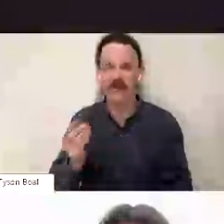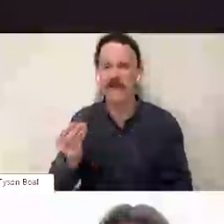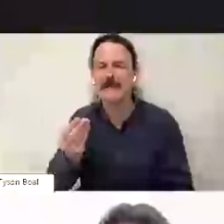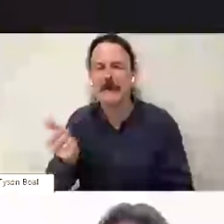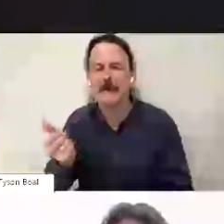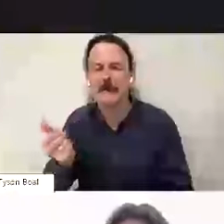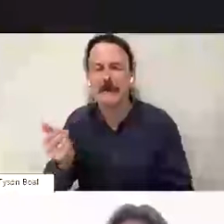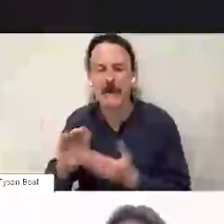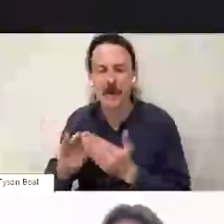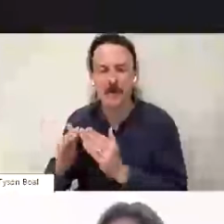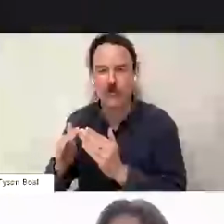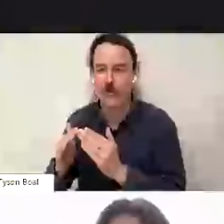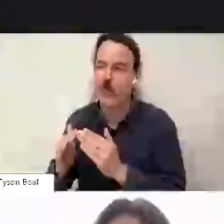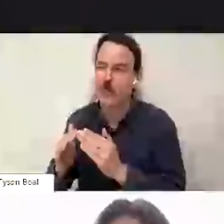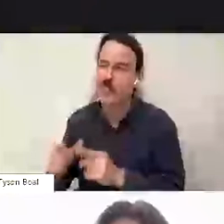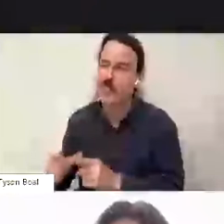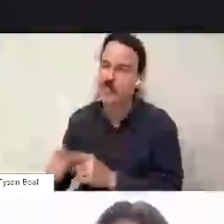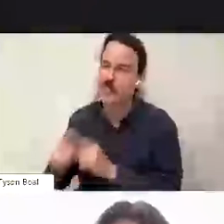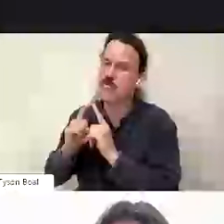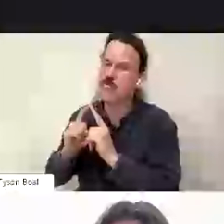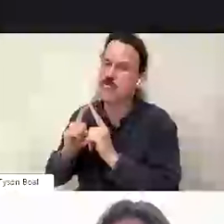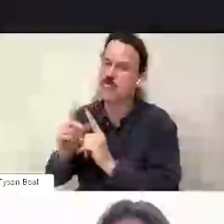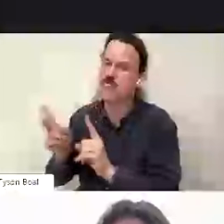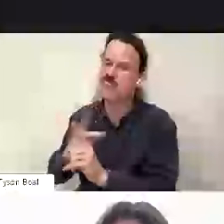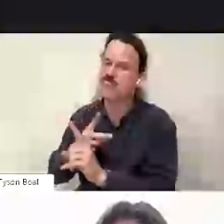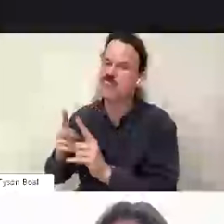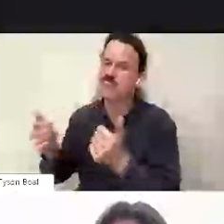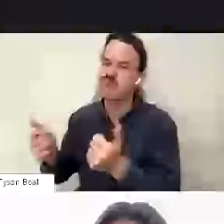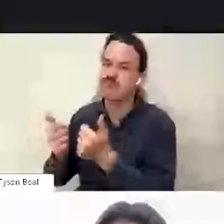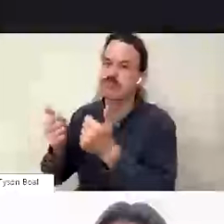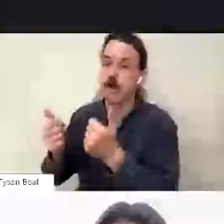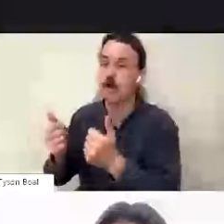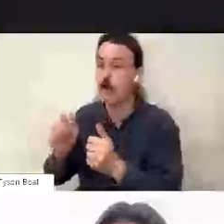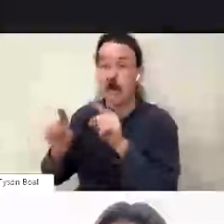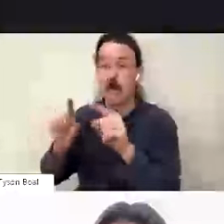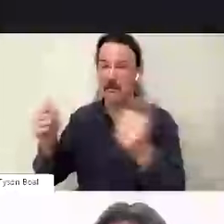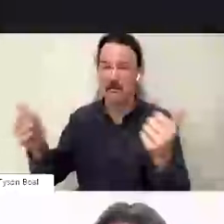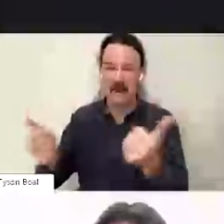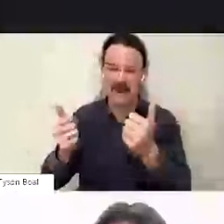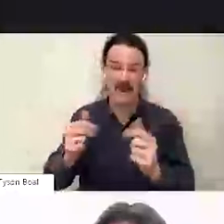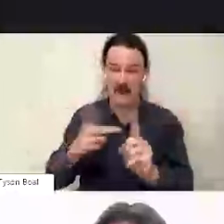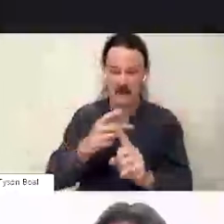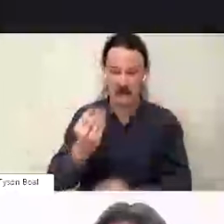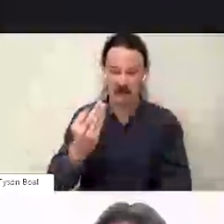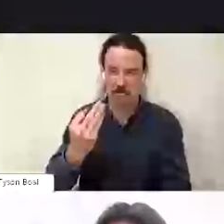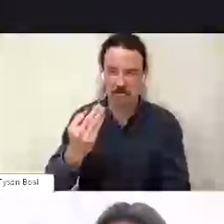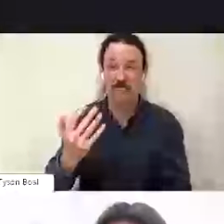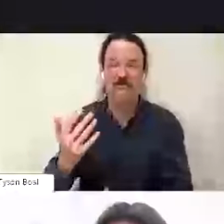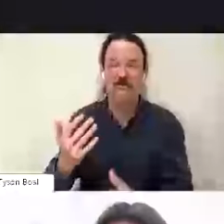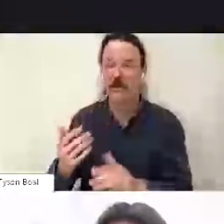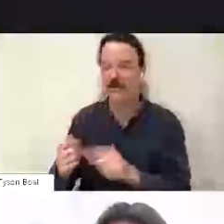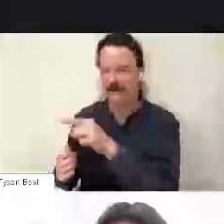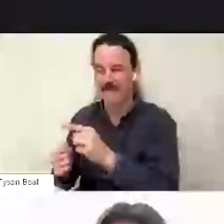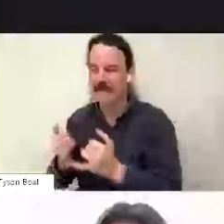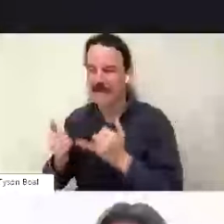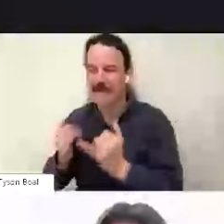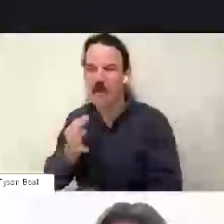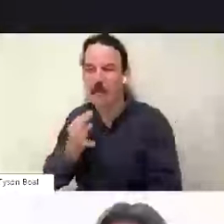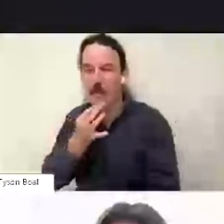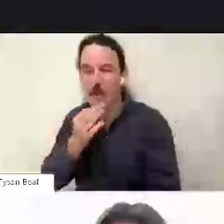well. And they're often very small, isolated communities with not a lot of